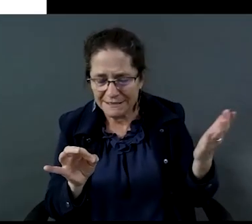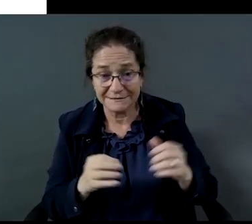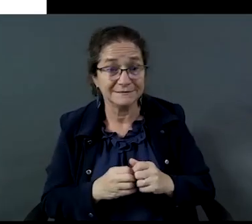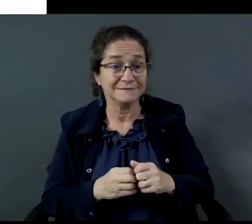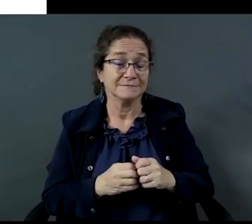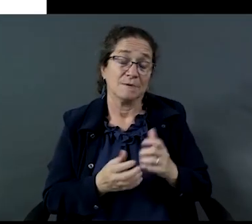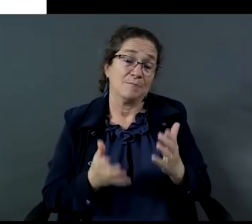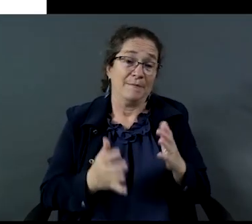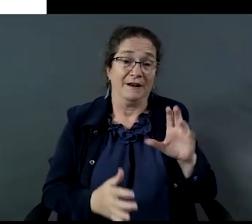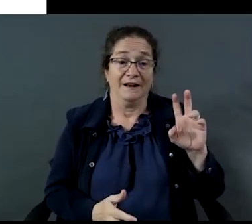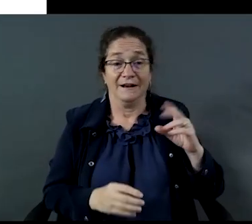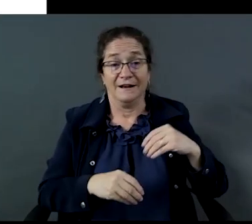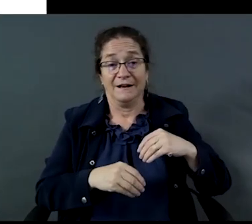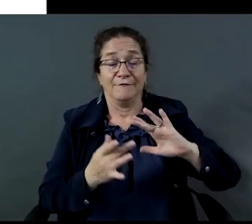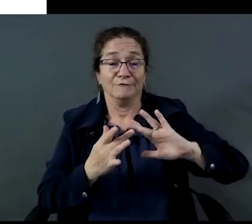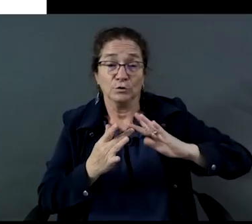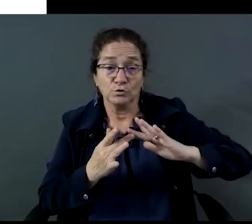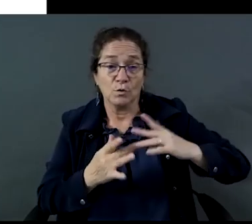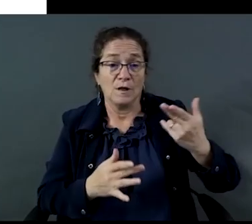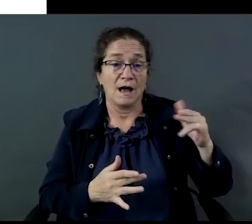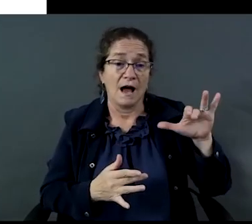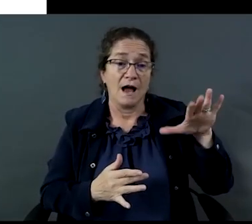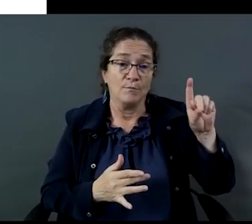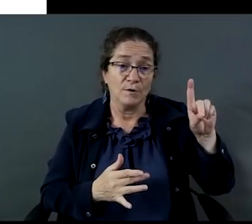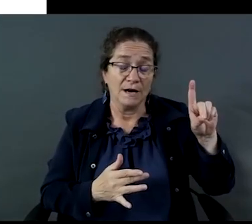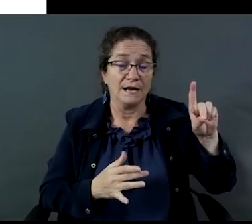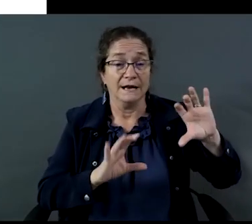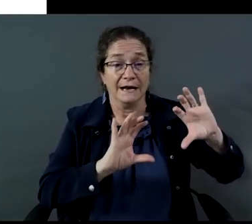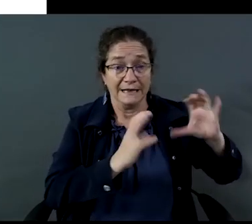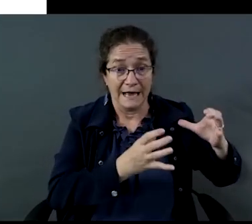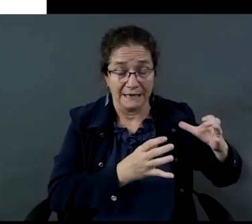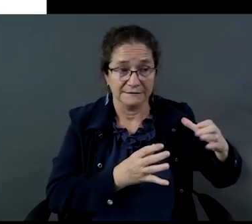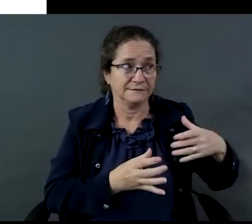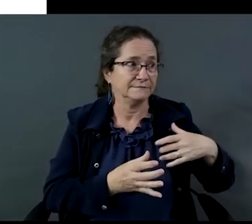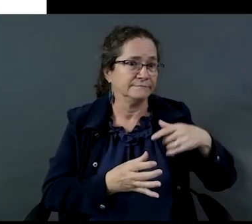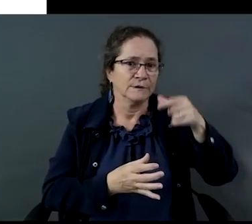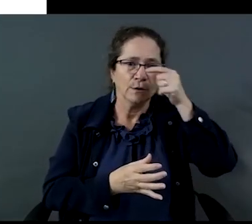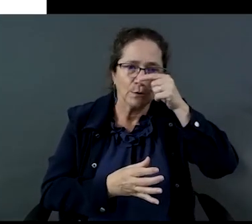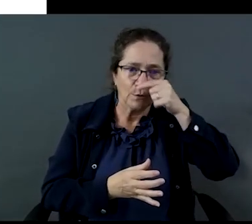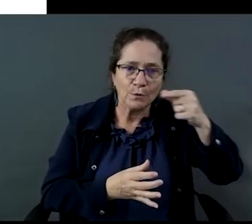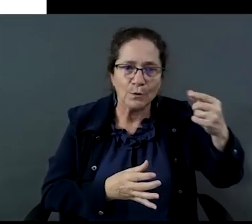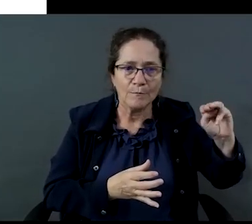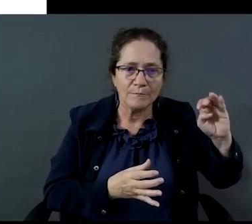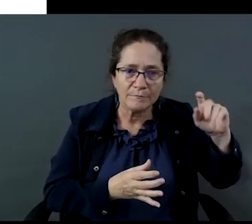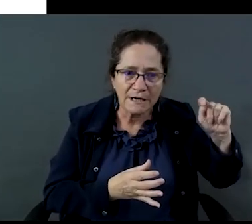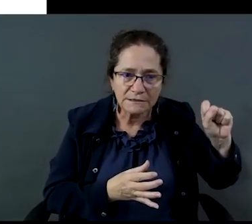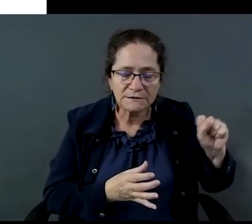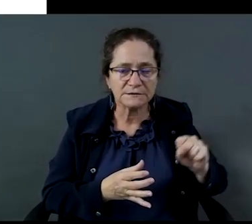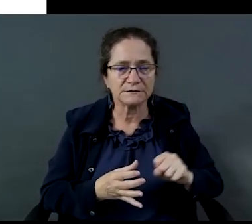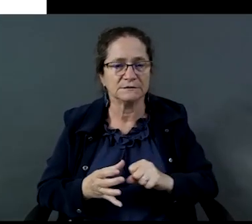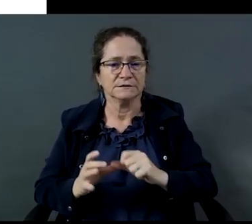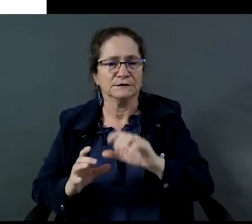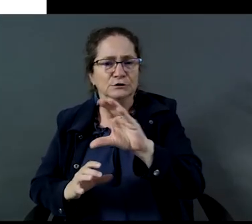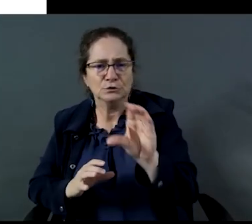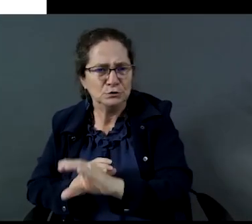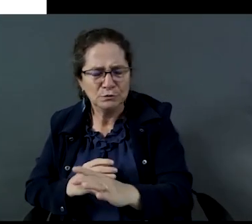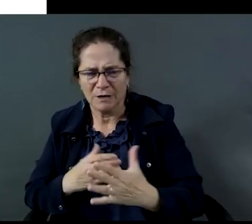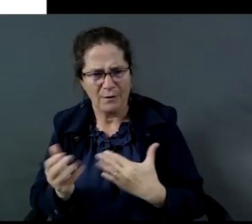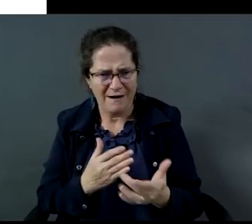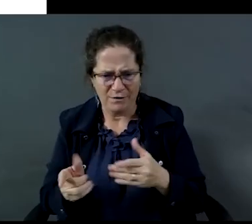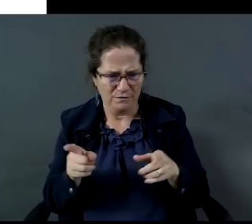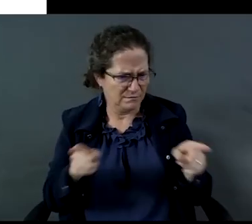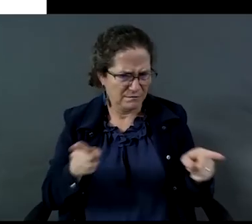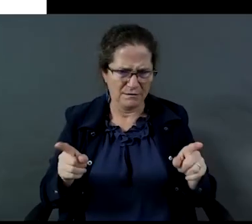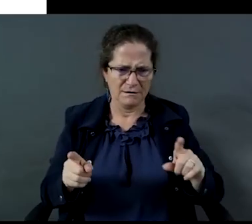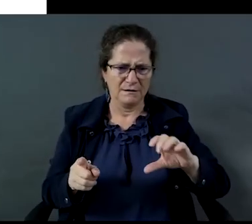virtual hybrid class in Google Meet, Zoom, wherever, what's the captioning look like there? Or if I'm